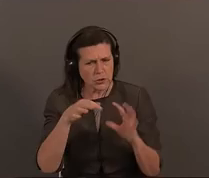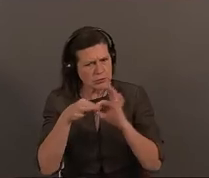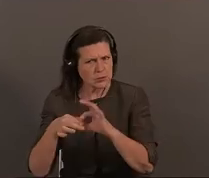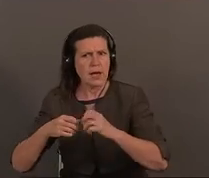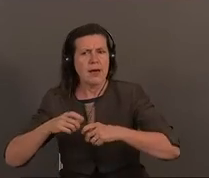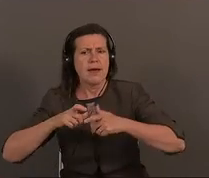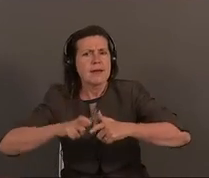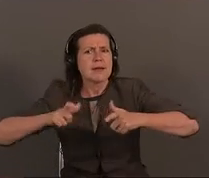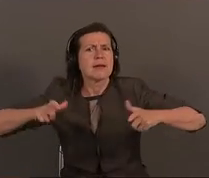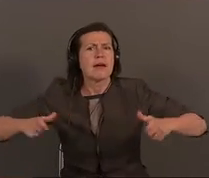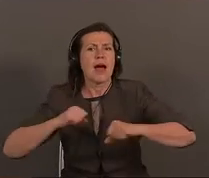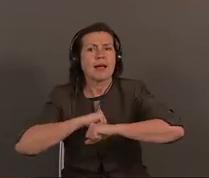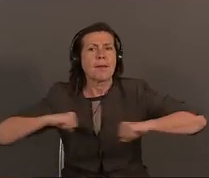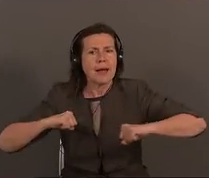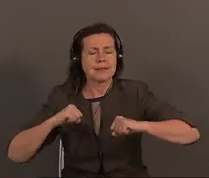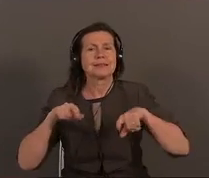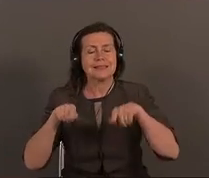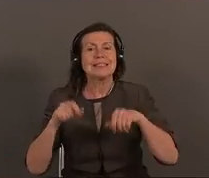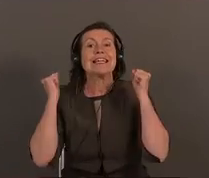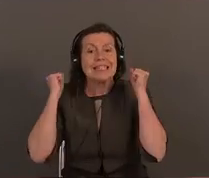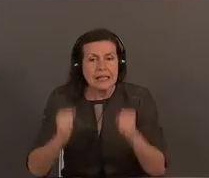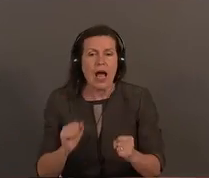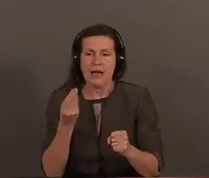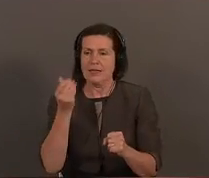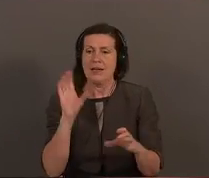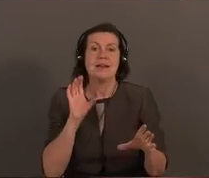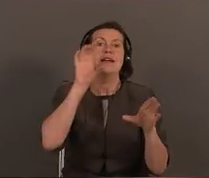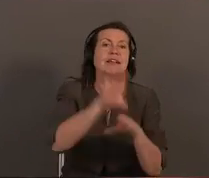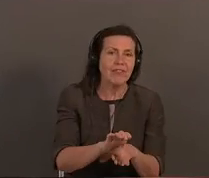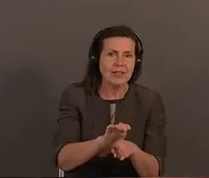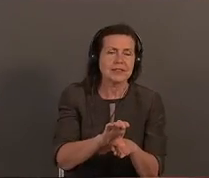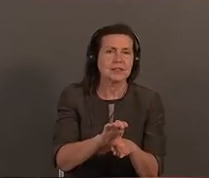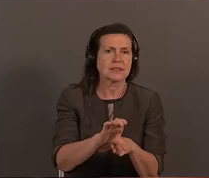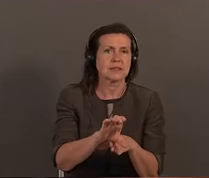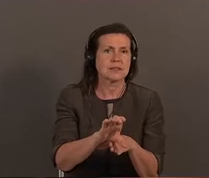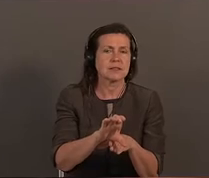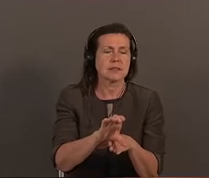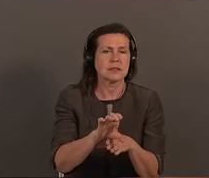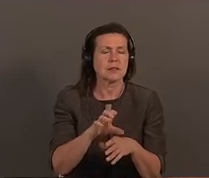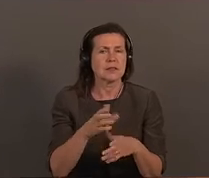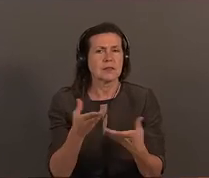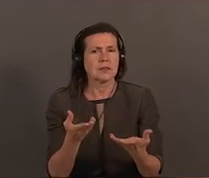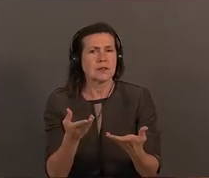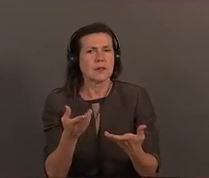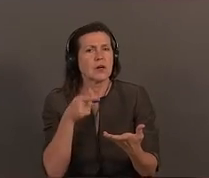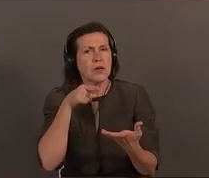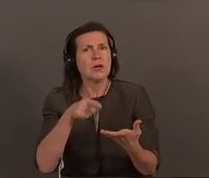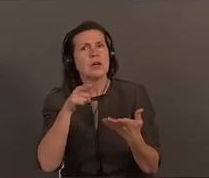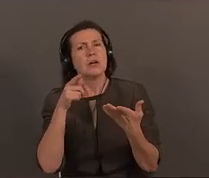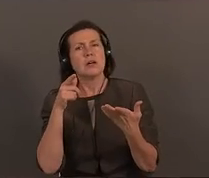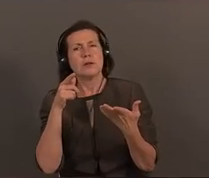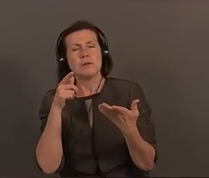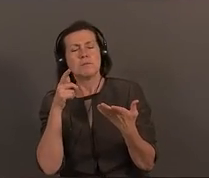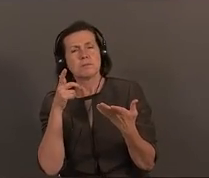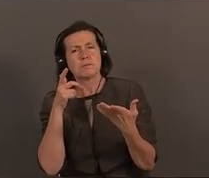these operators to invest enough to keep up with the